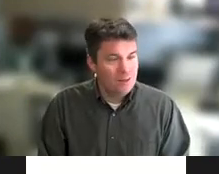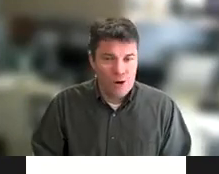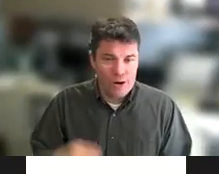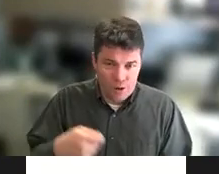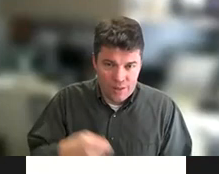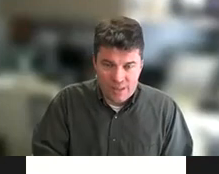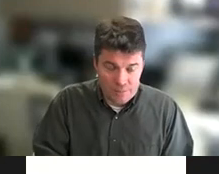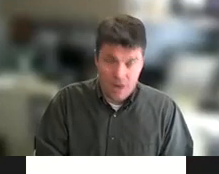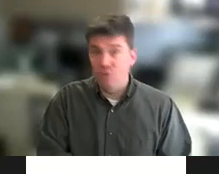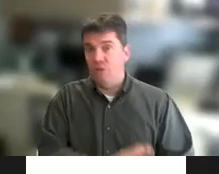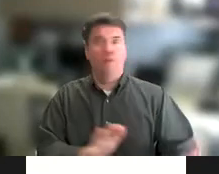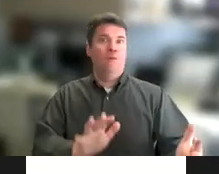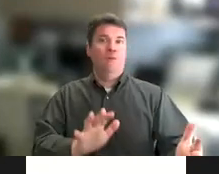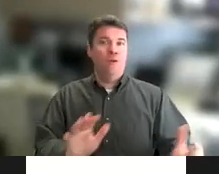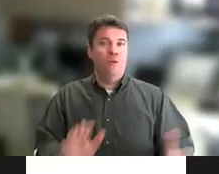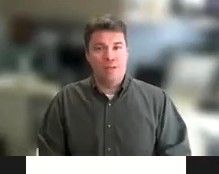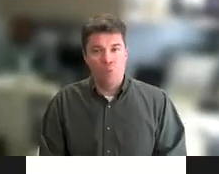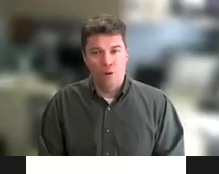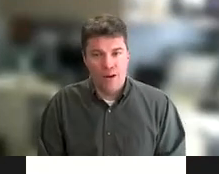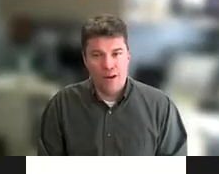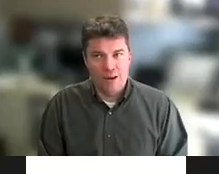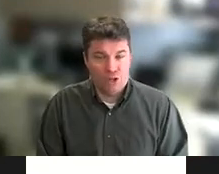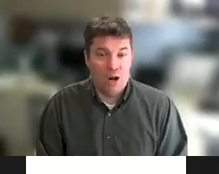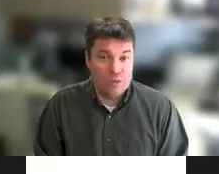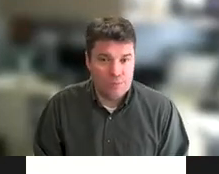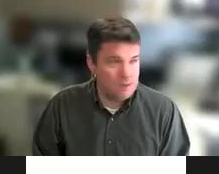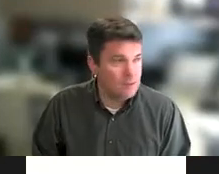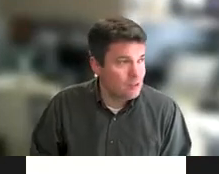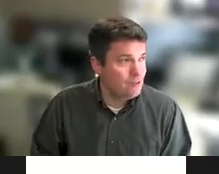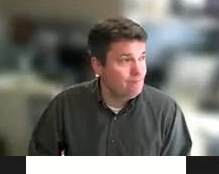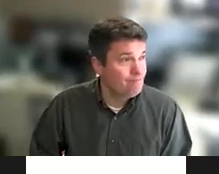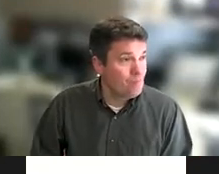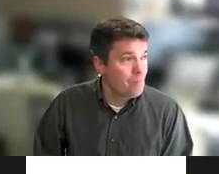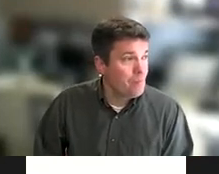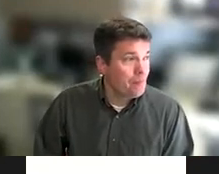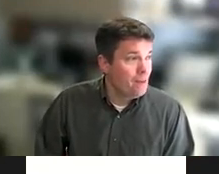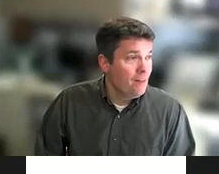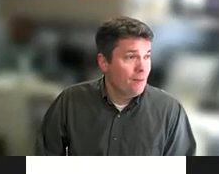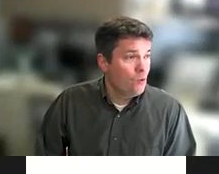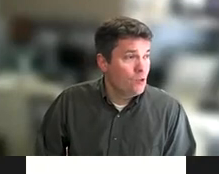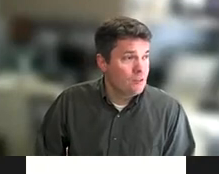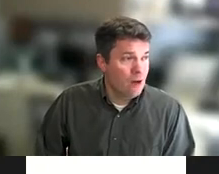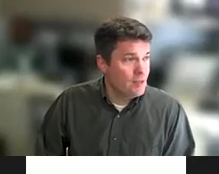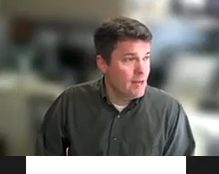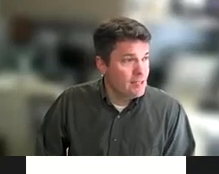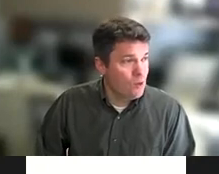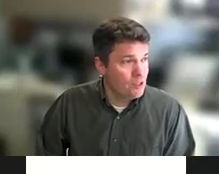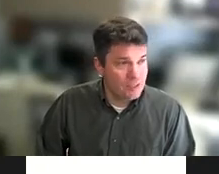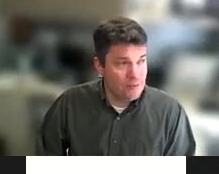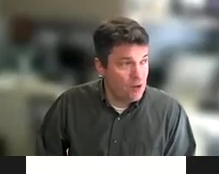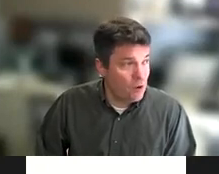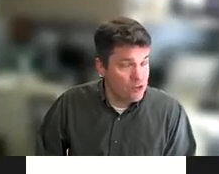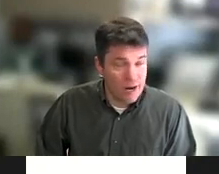work. Because trying to do it at the same time just creates more of a shock response. So. And of course, always